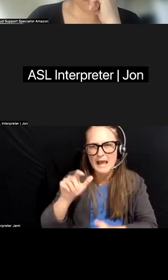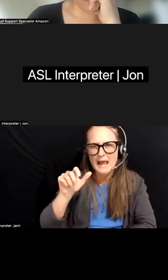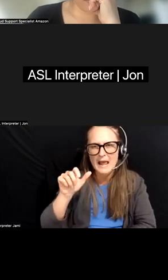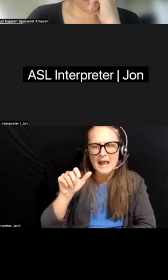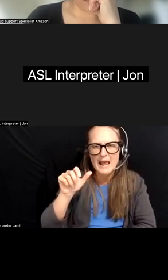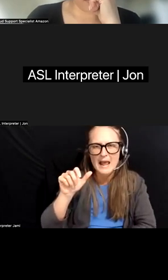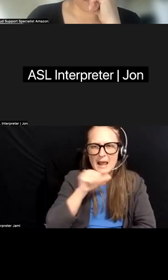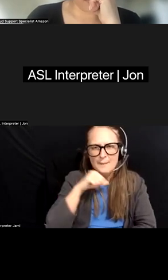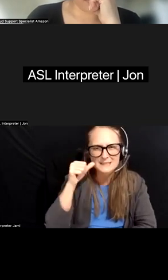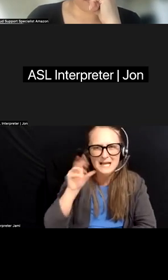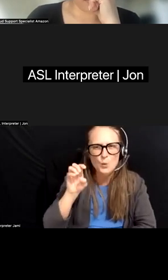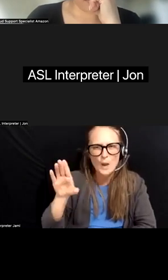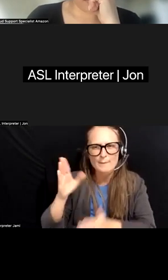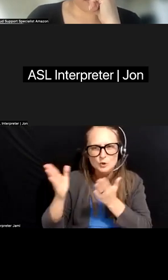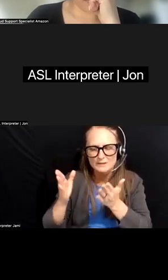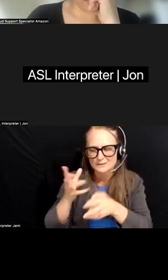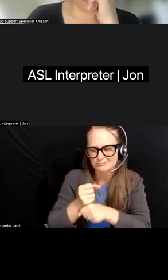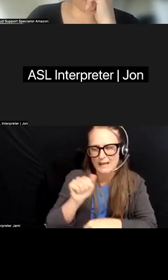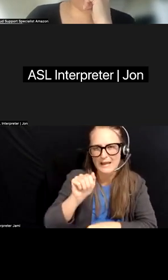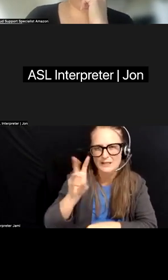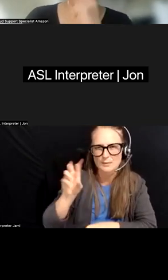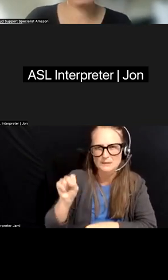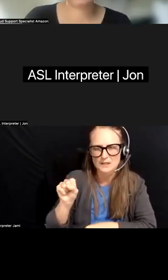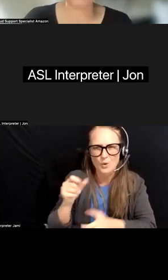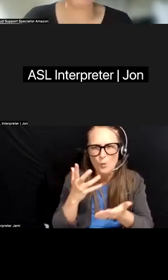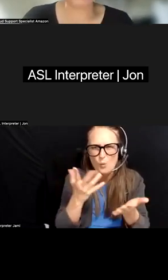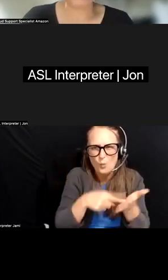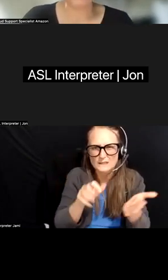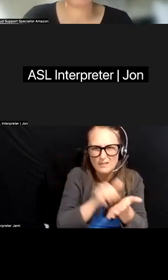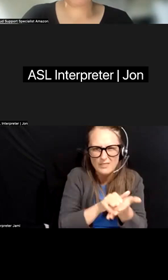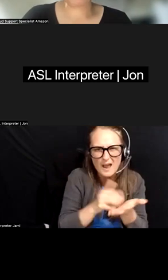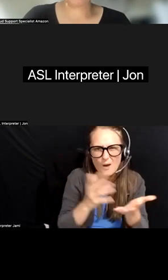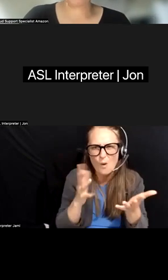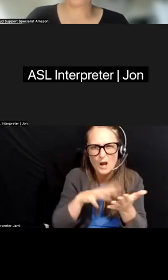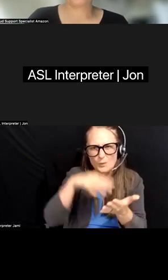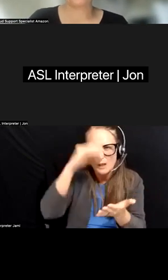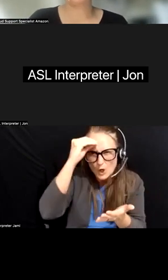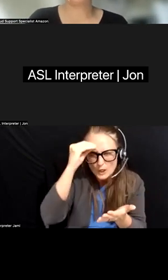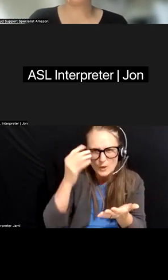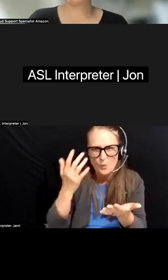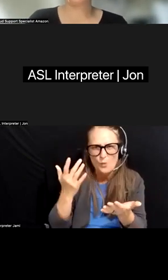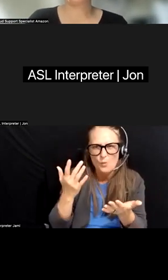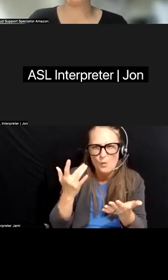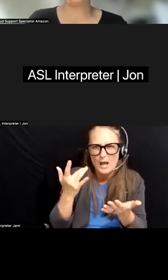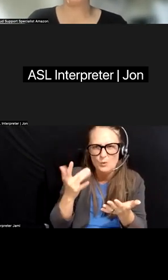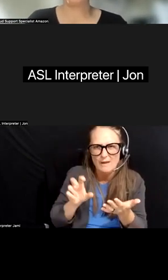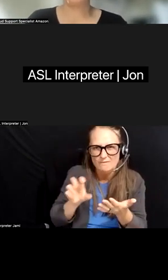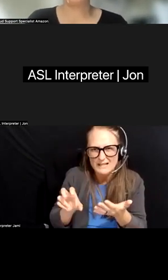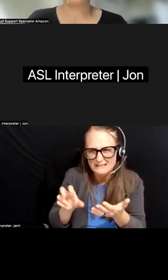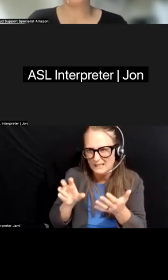is it? Why do we need it? Why are we learning it? Why are we investing it? Why,